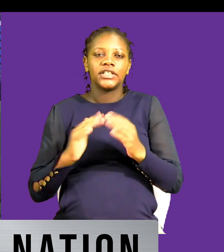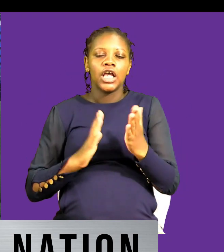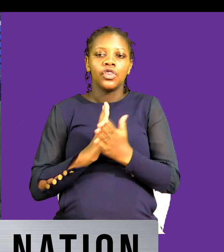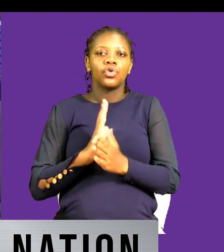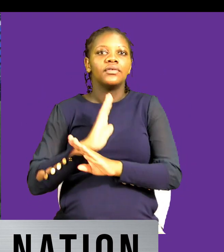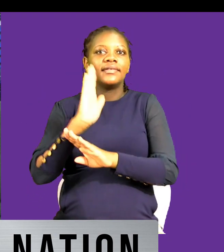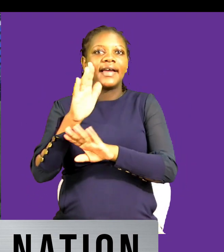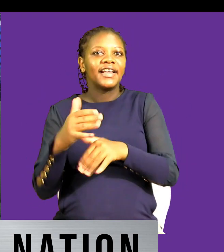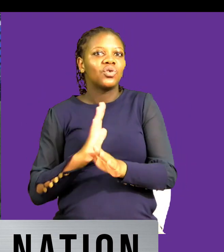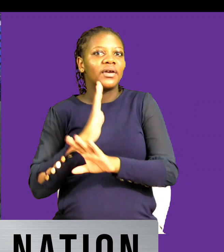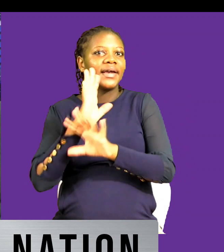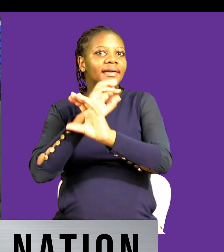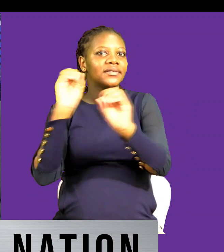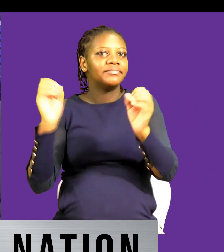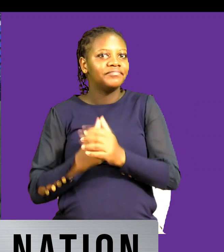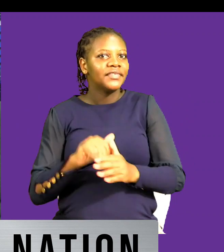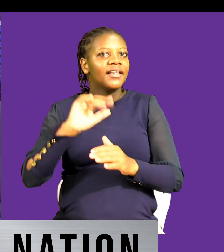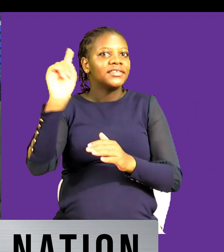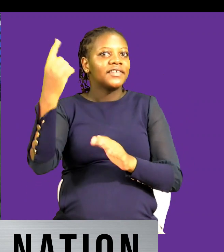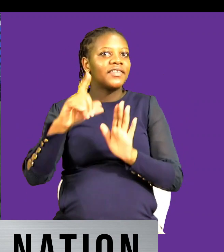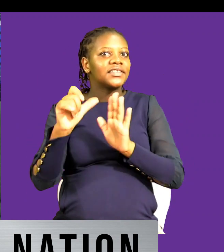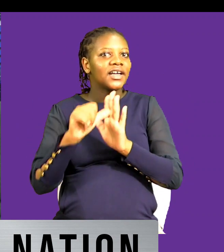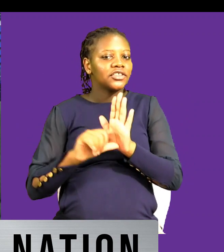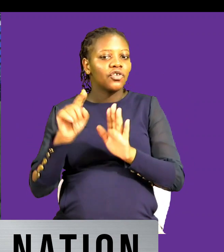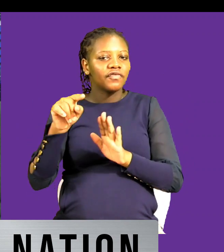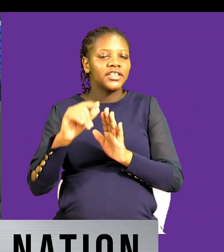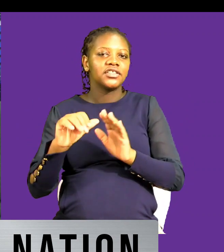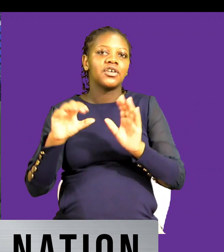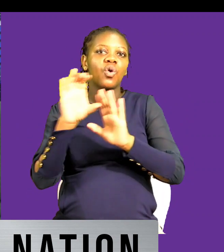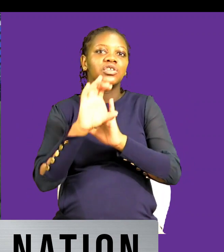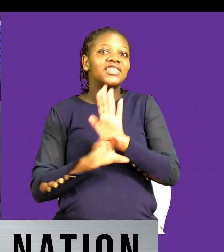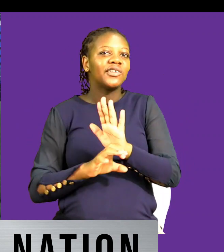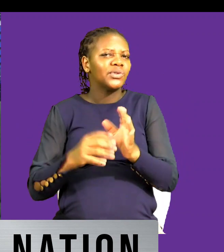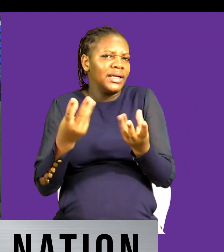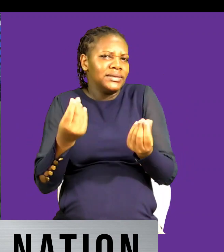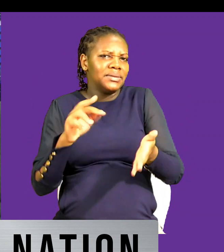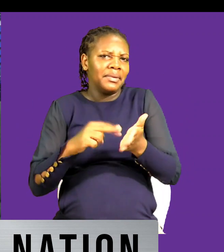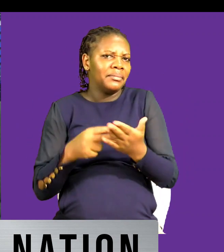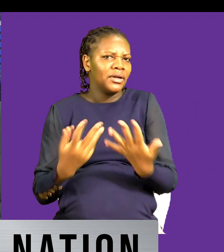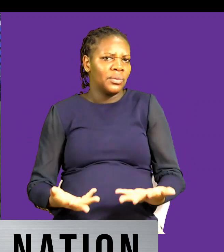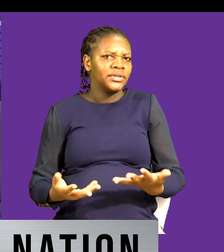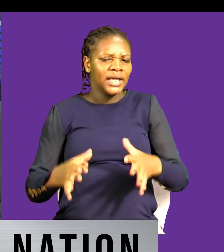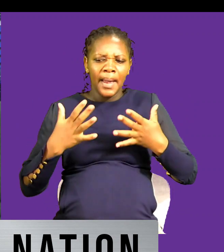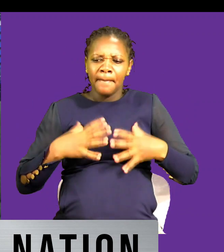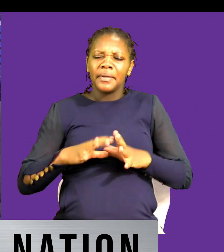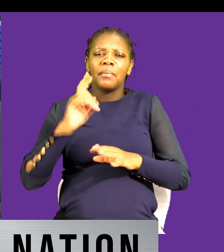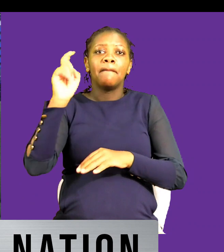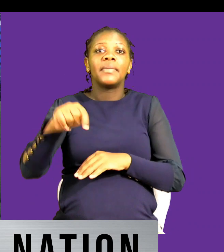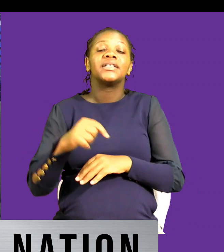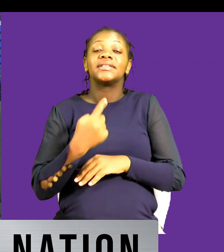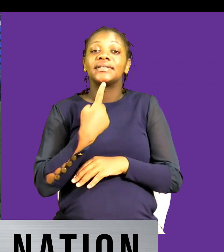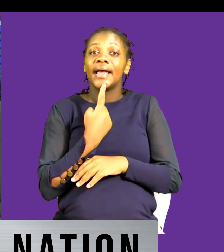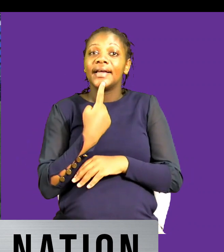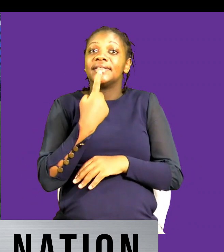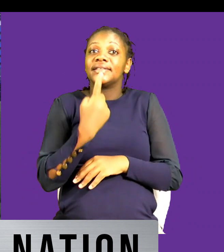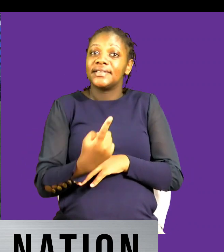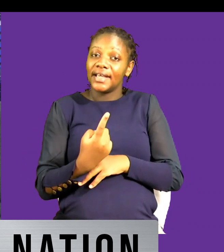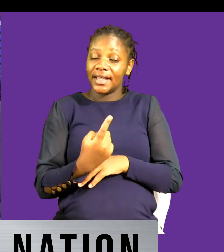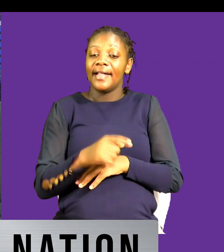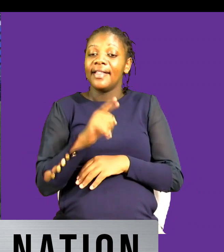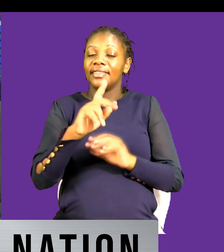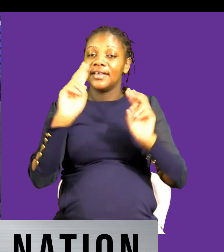representatives. That is the first article of this constitution, Jonah. And so it means that the people need to now come out and say that this